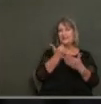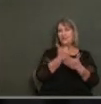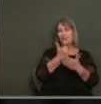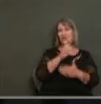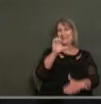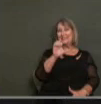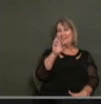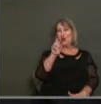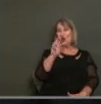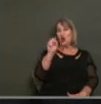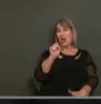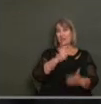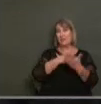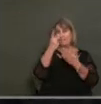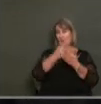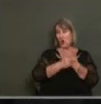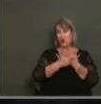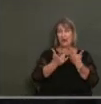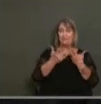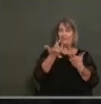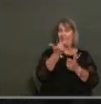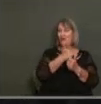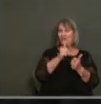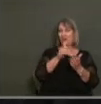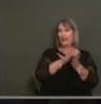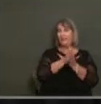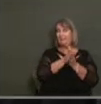program. So I'm wondering if there's any incentives in